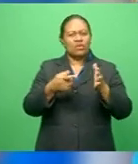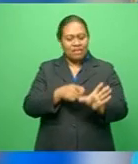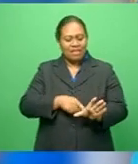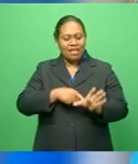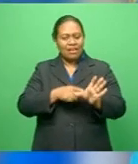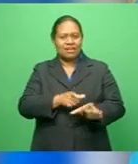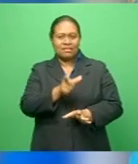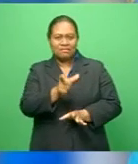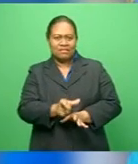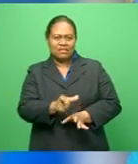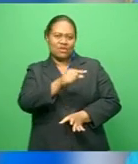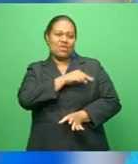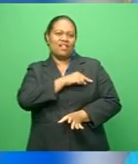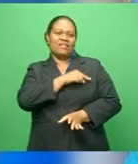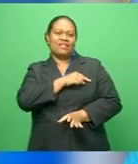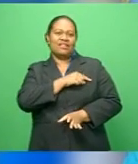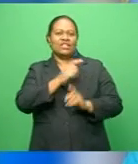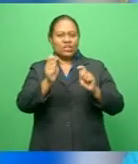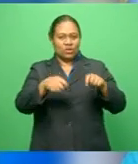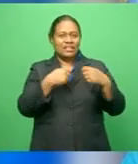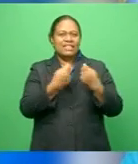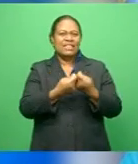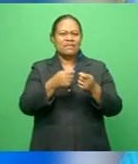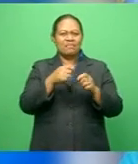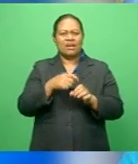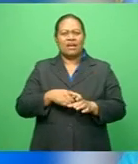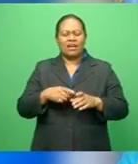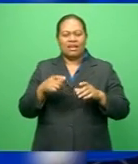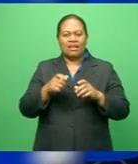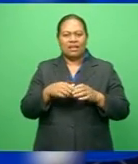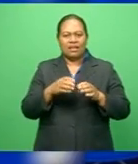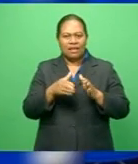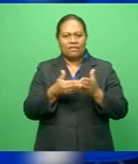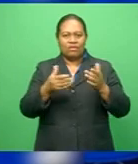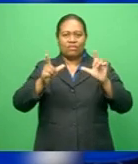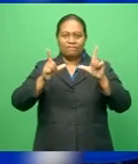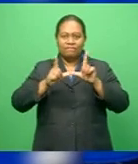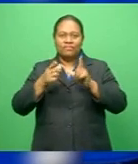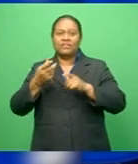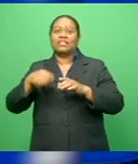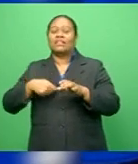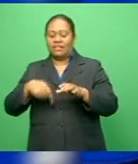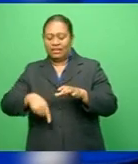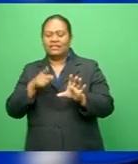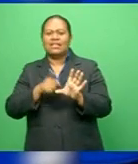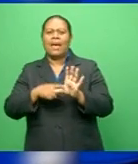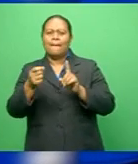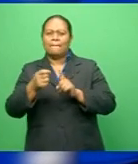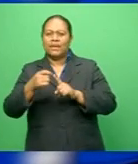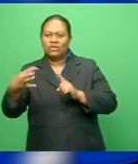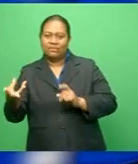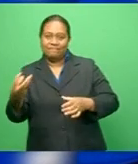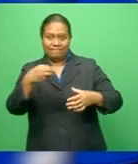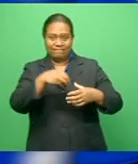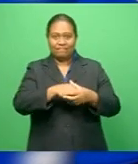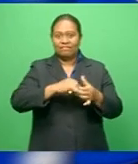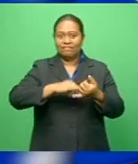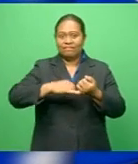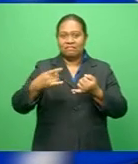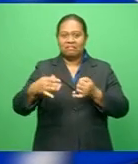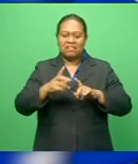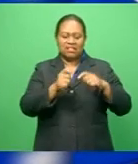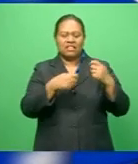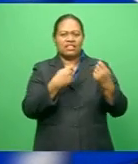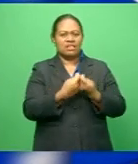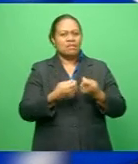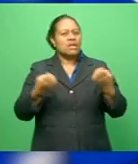on merit. Team Fiji chef de mission to Tokyo 2020, Patrick Bauer, says the inclusion of Sophia to the squad is